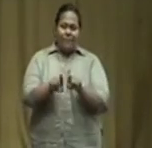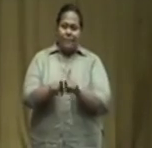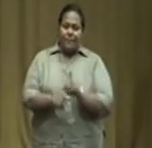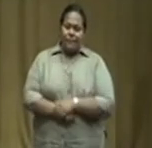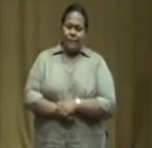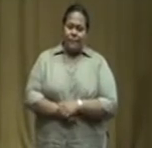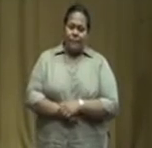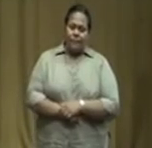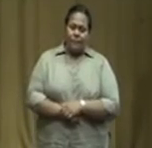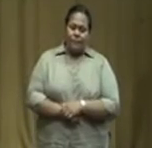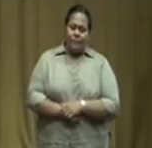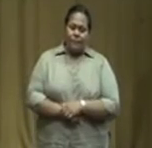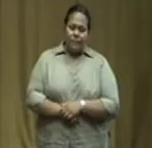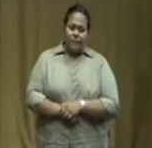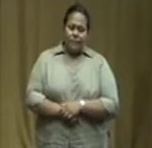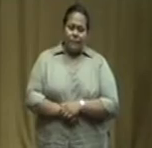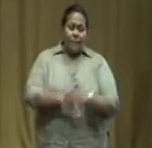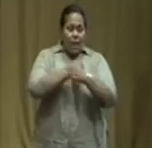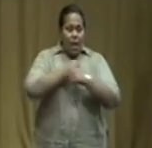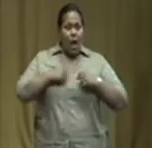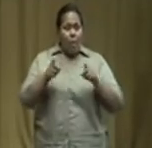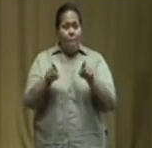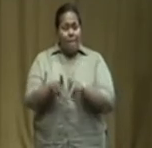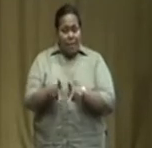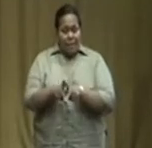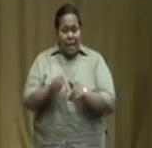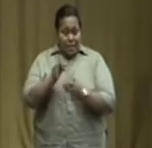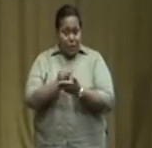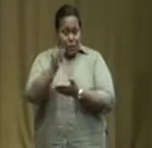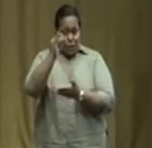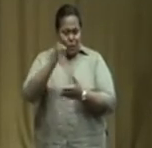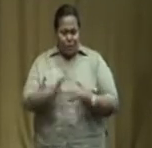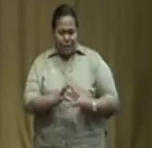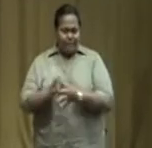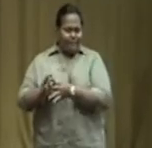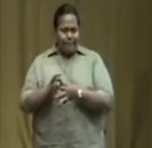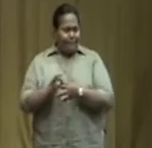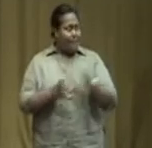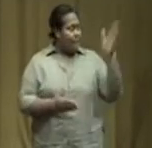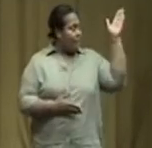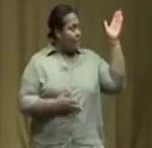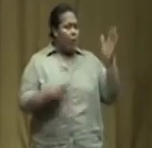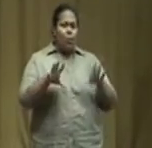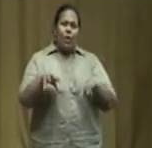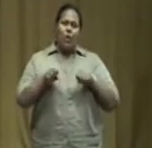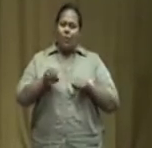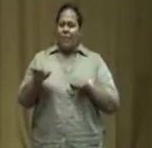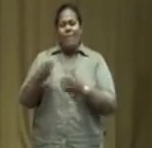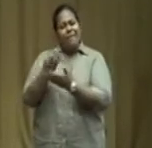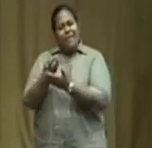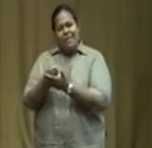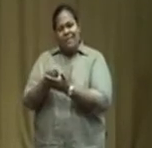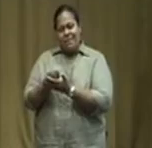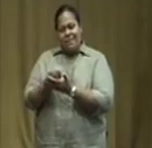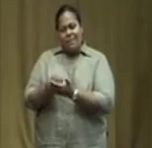technology. Our partner institutions, OerU courses, of course, we host them. That's part of the membership fees that contribute to